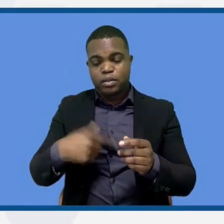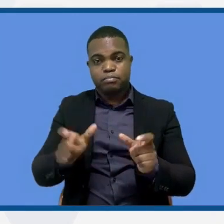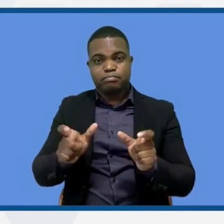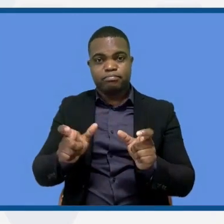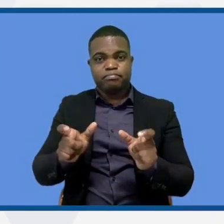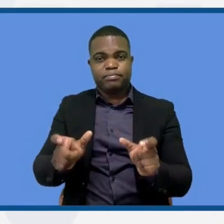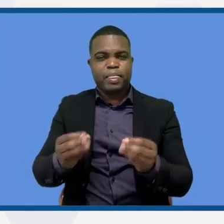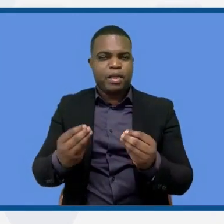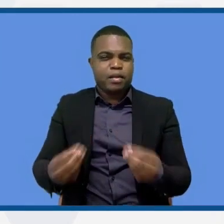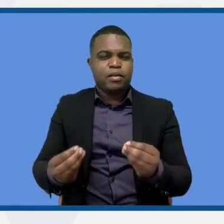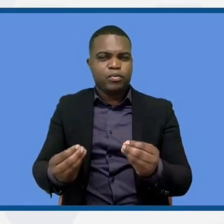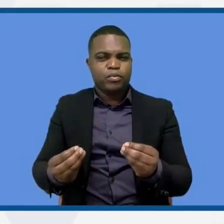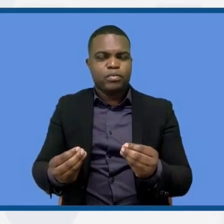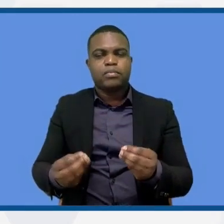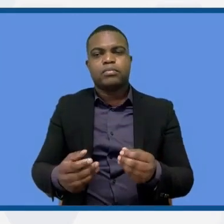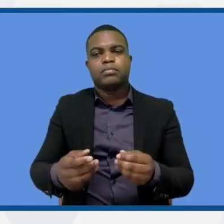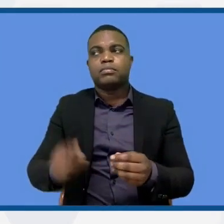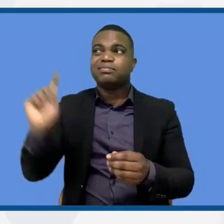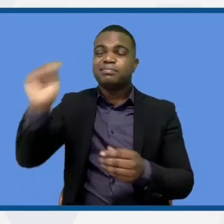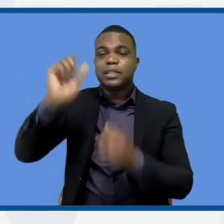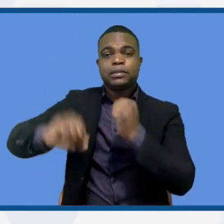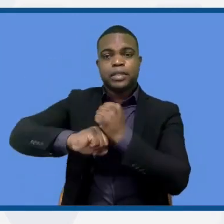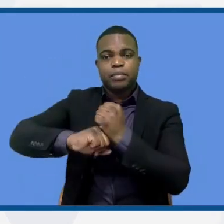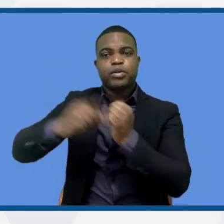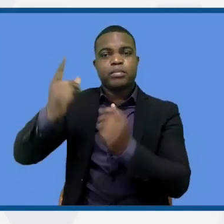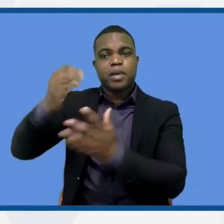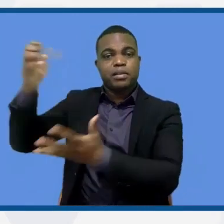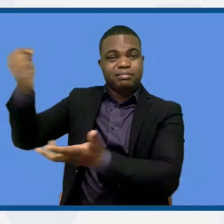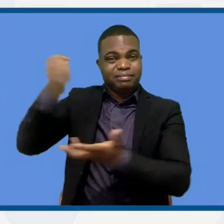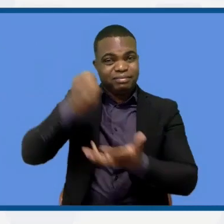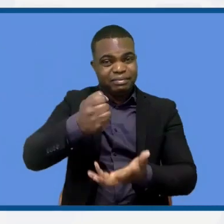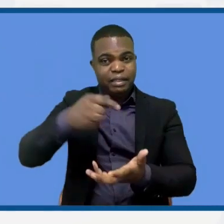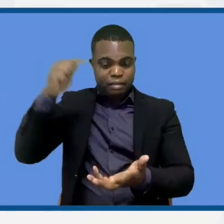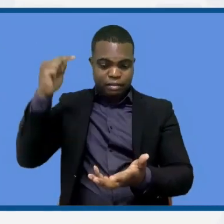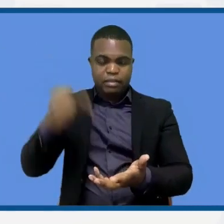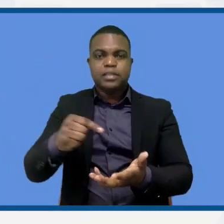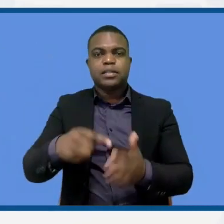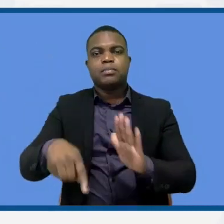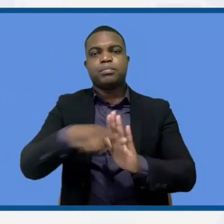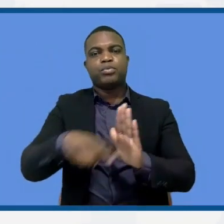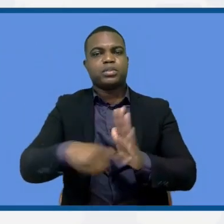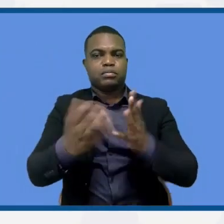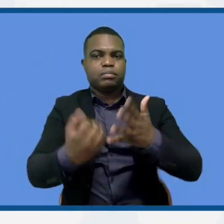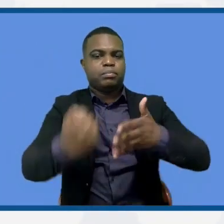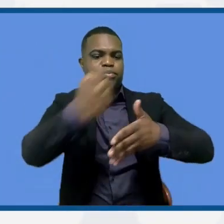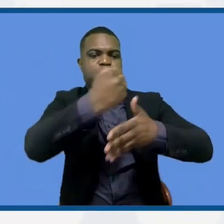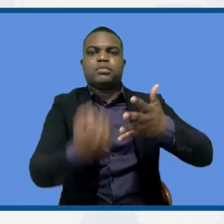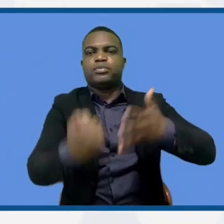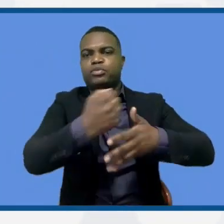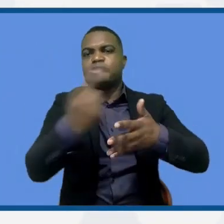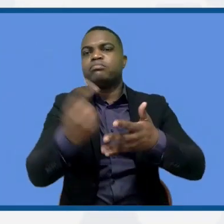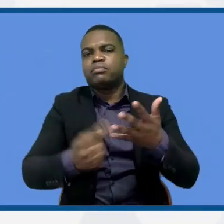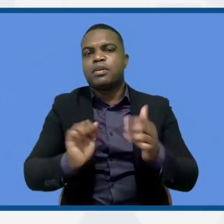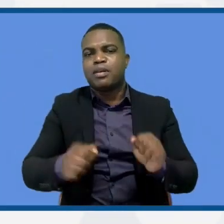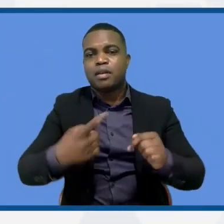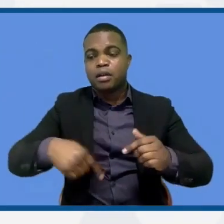out to communities. We prioritized nature-based solutions in the way we did points. We made sure that projects and programming was going to building capacity